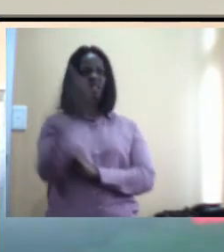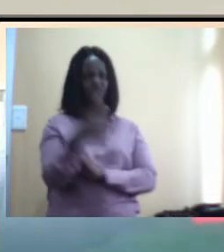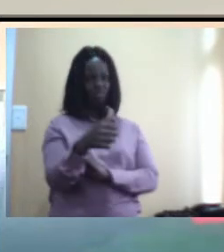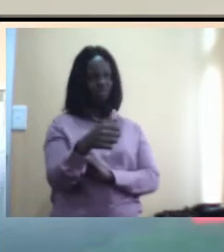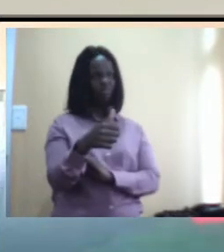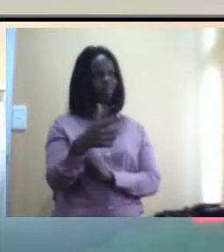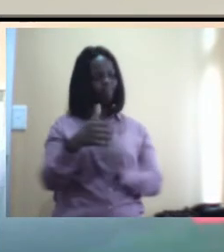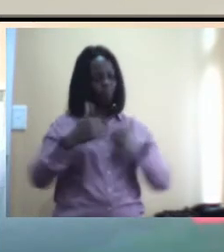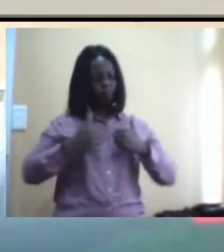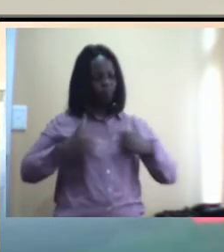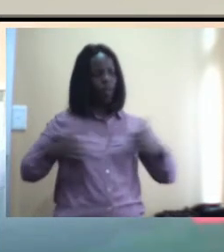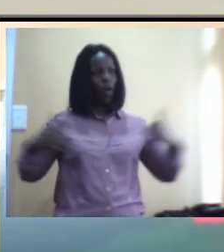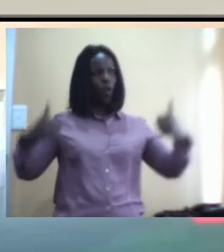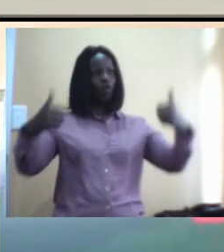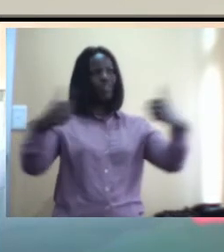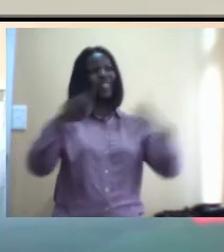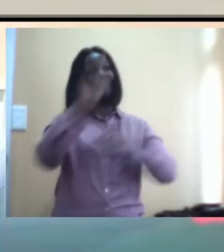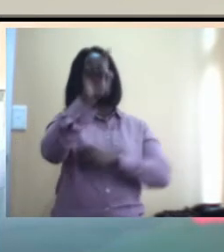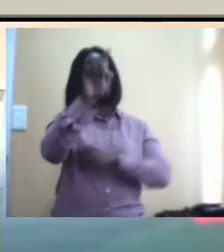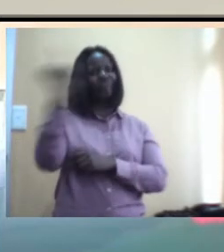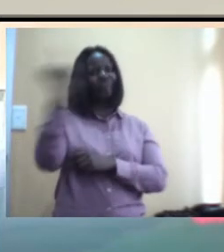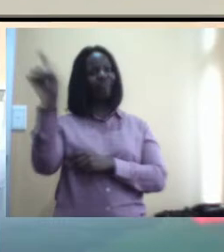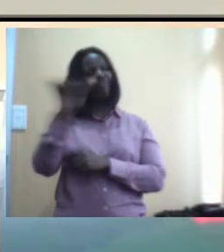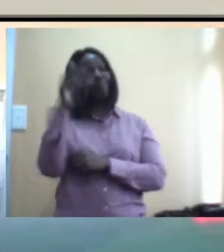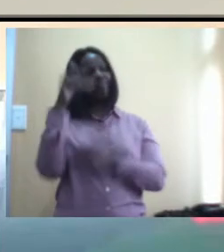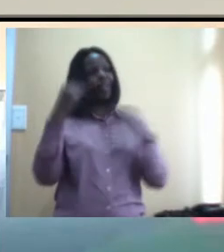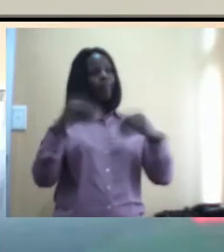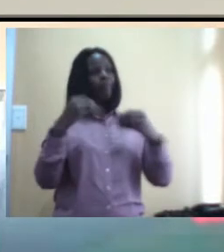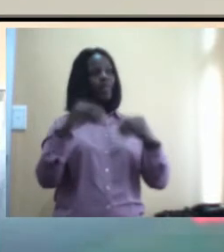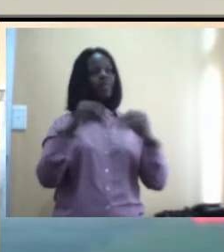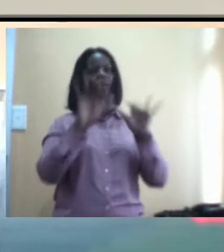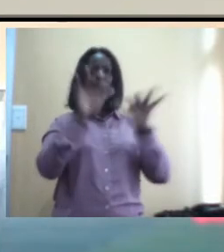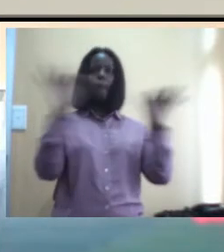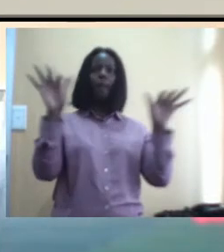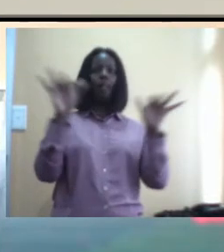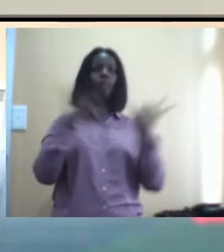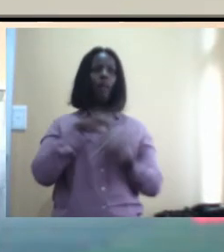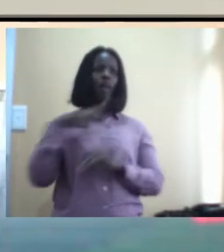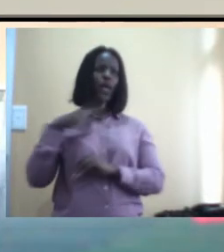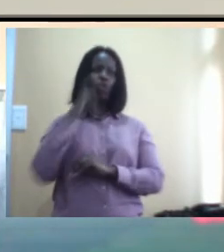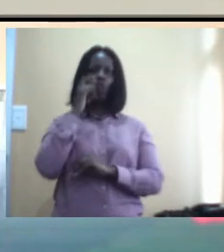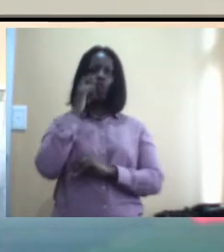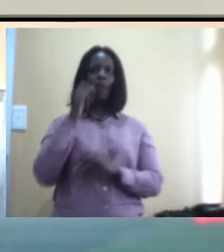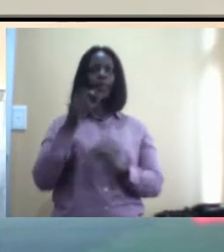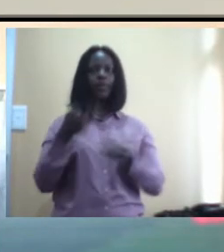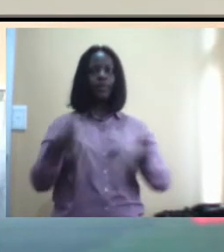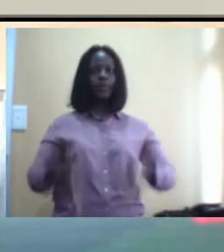and the broader business community. Ladies and gentlemen,